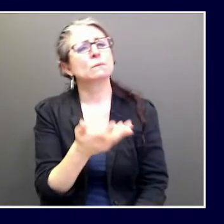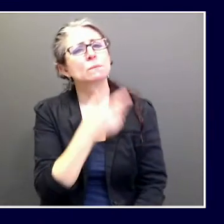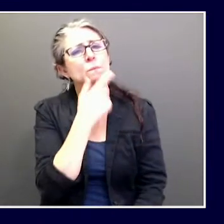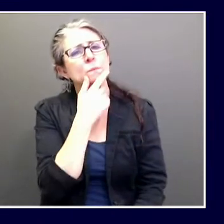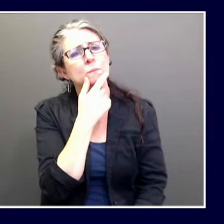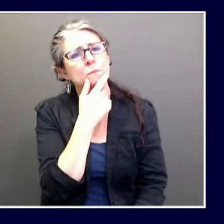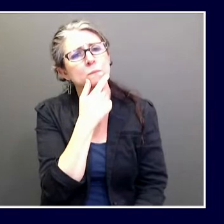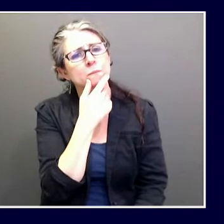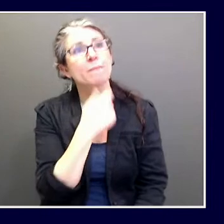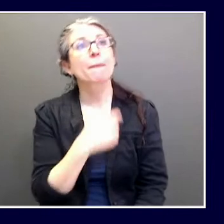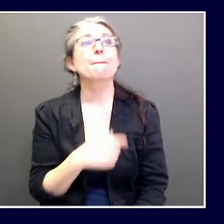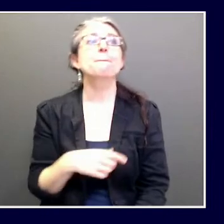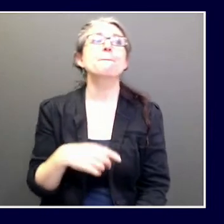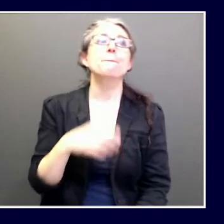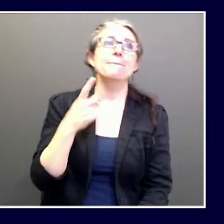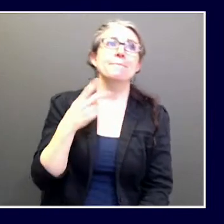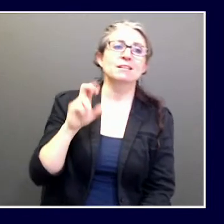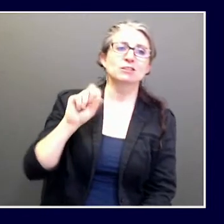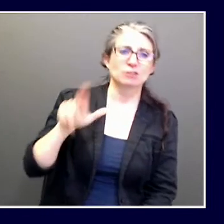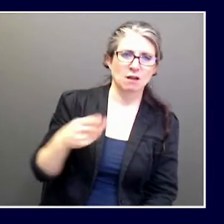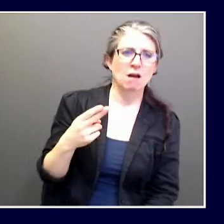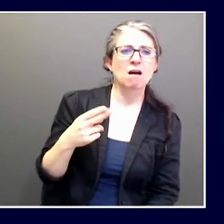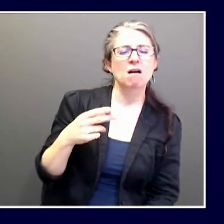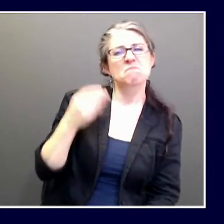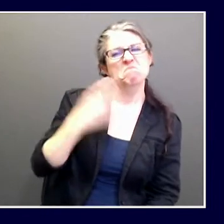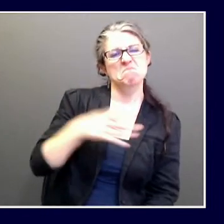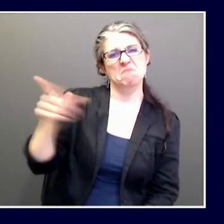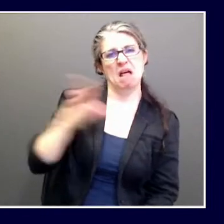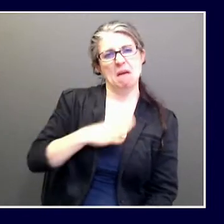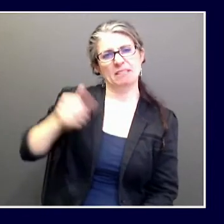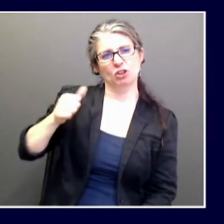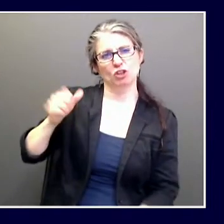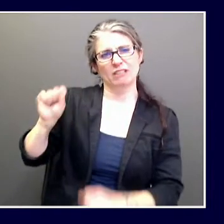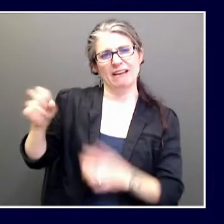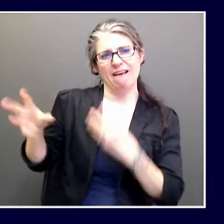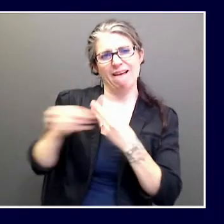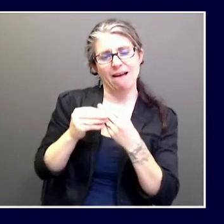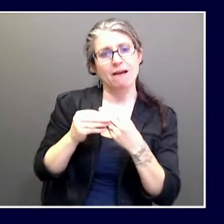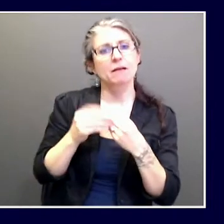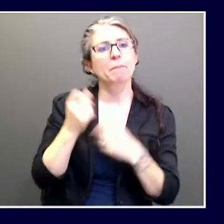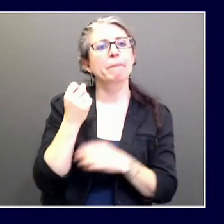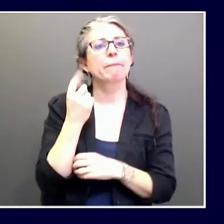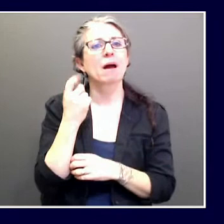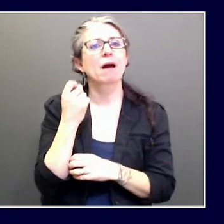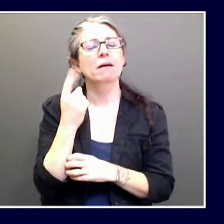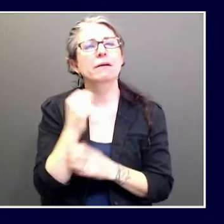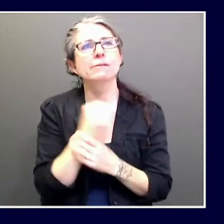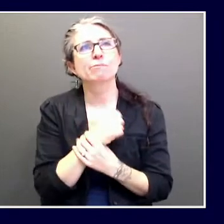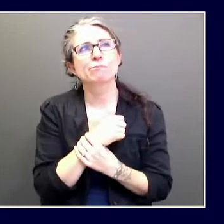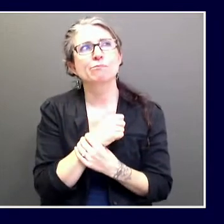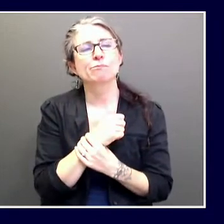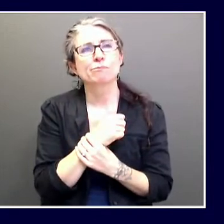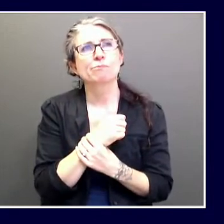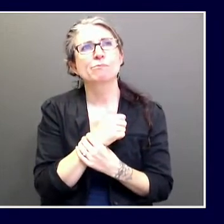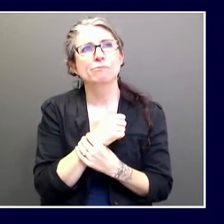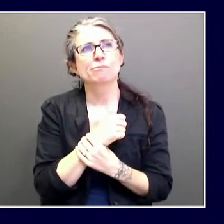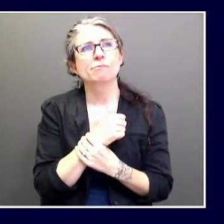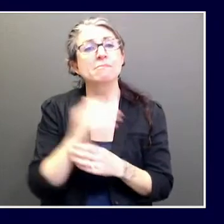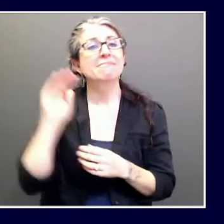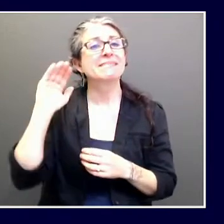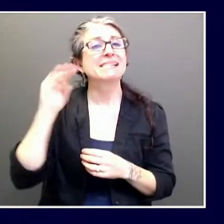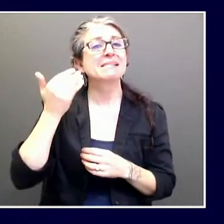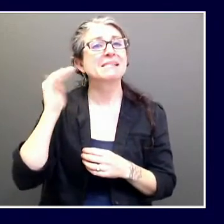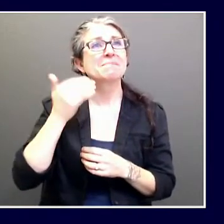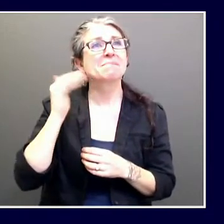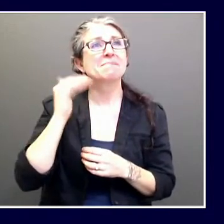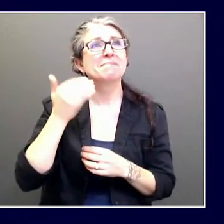please weigh in if you from your perspective as well. But Patrick, I think it's partly continuing to